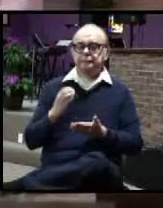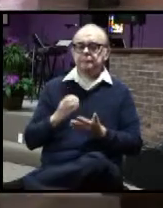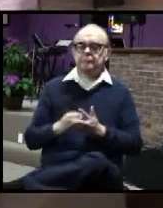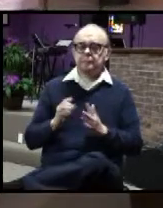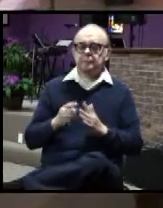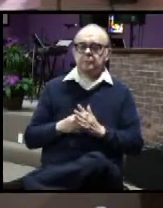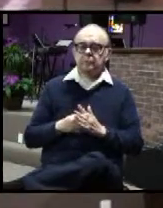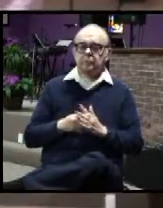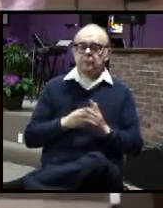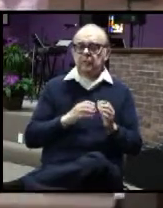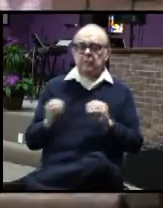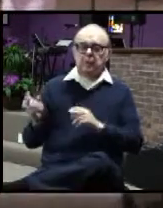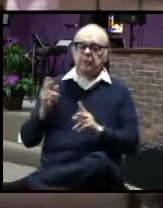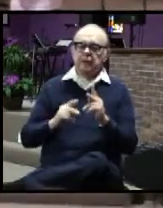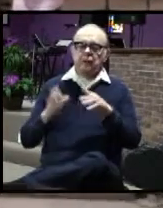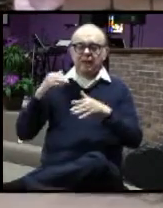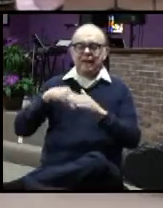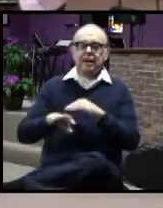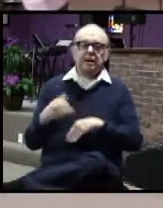bringing people in our lives.